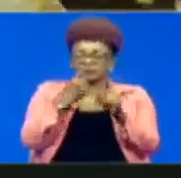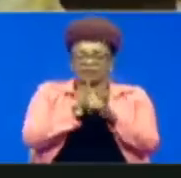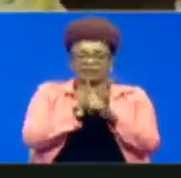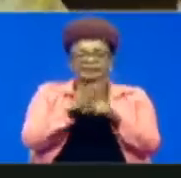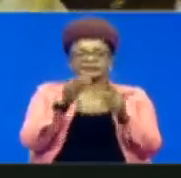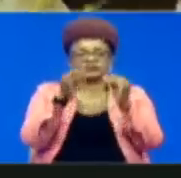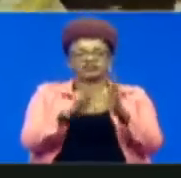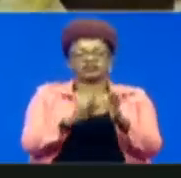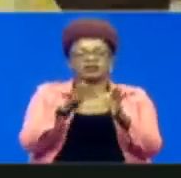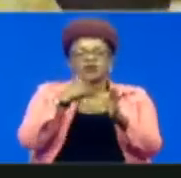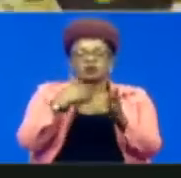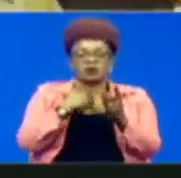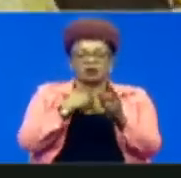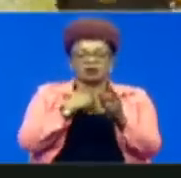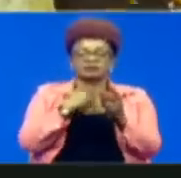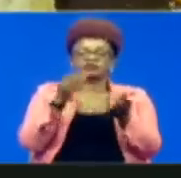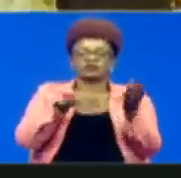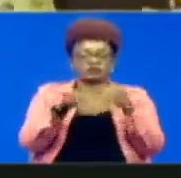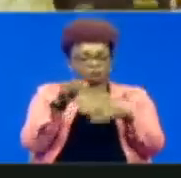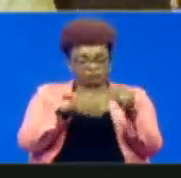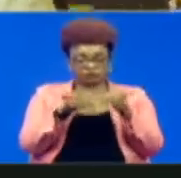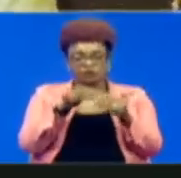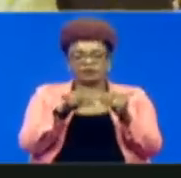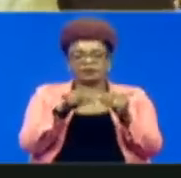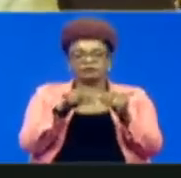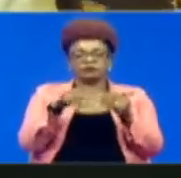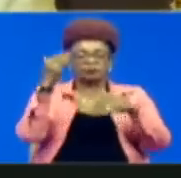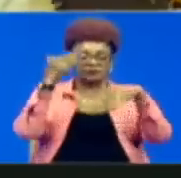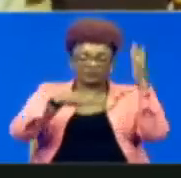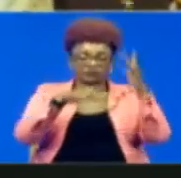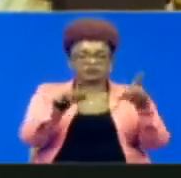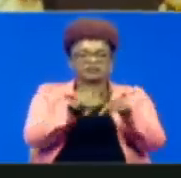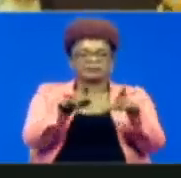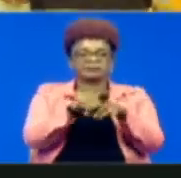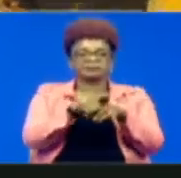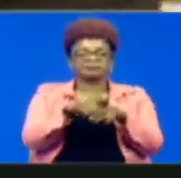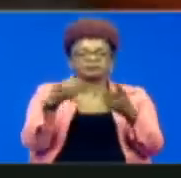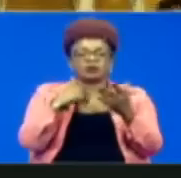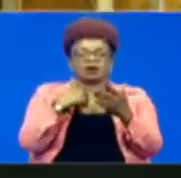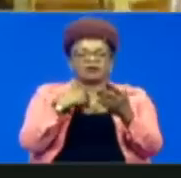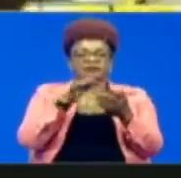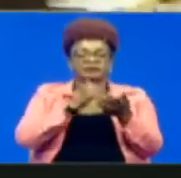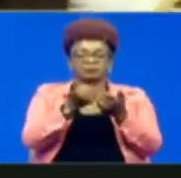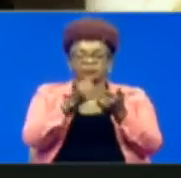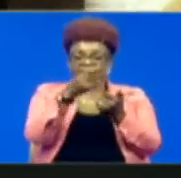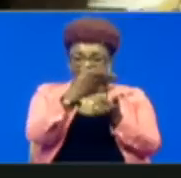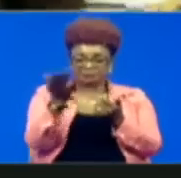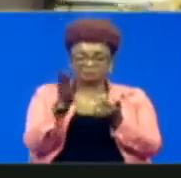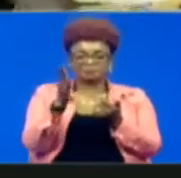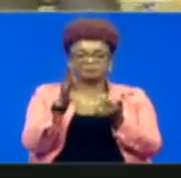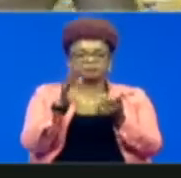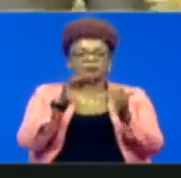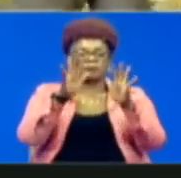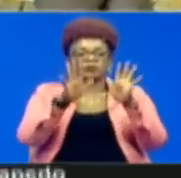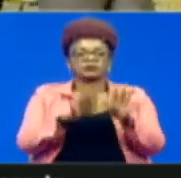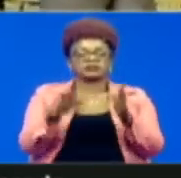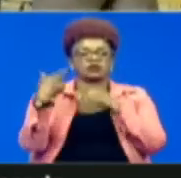an outstanding contribution to the profession, as well as to shine a spotlight on the important role teachers